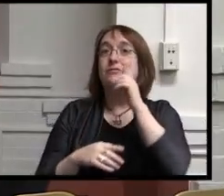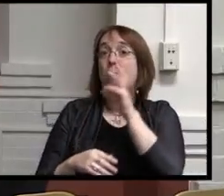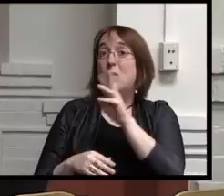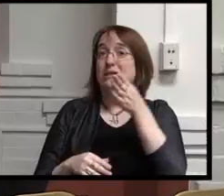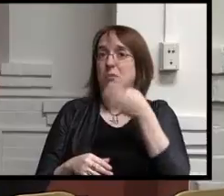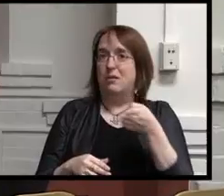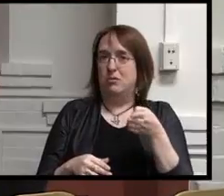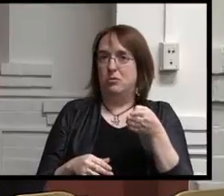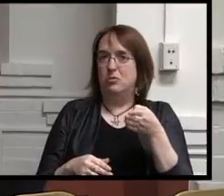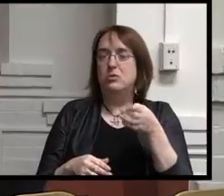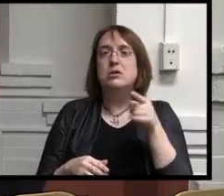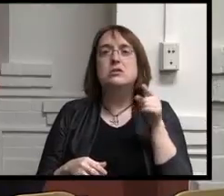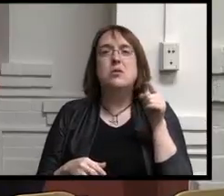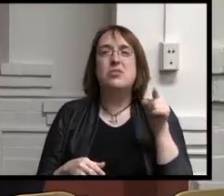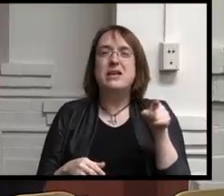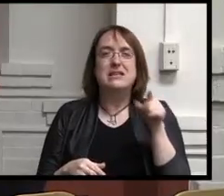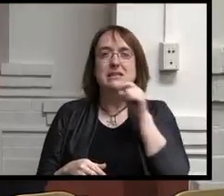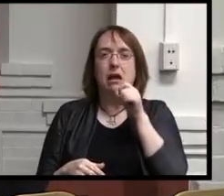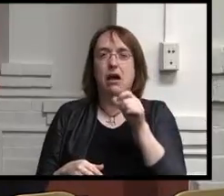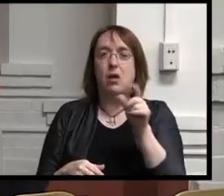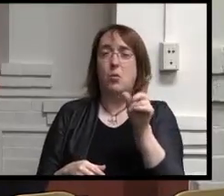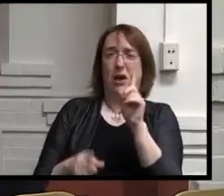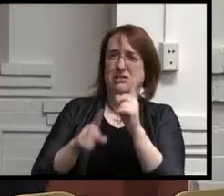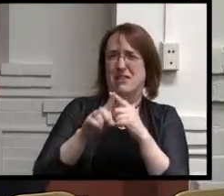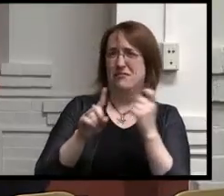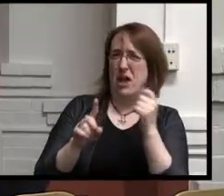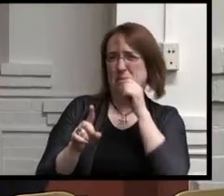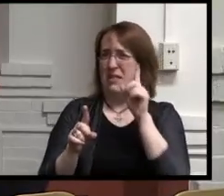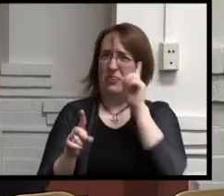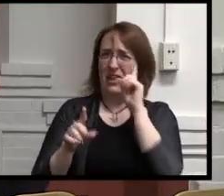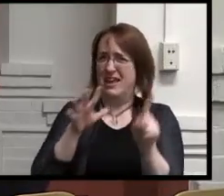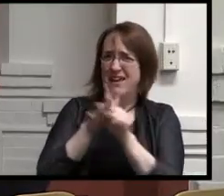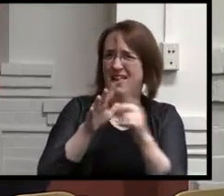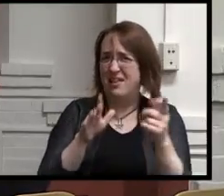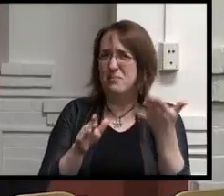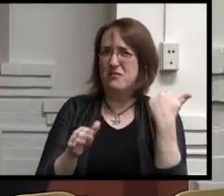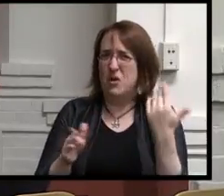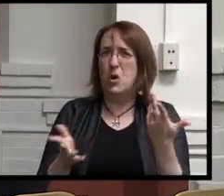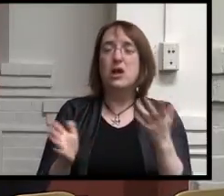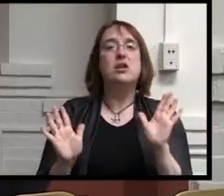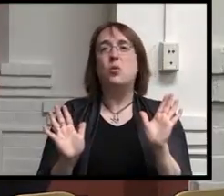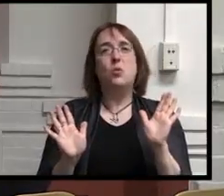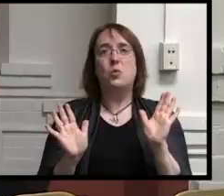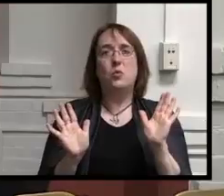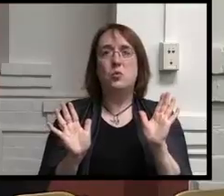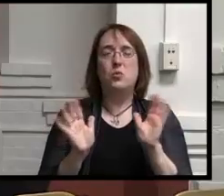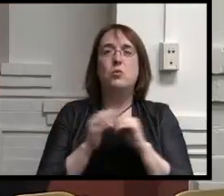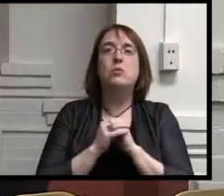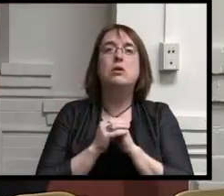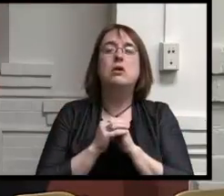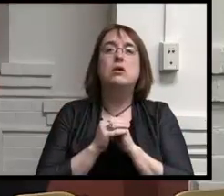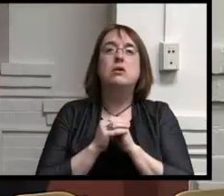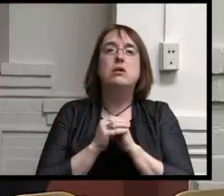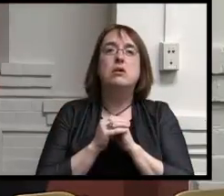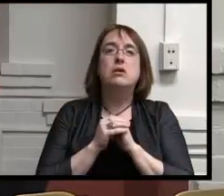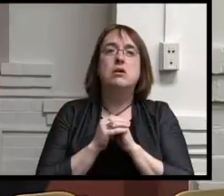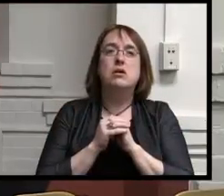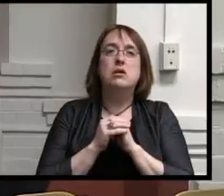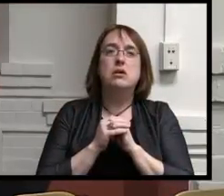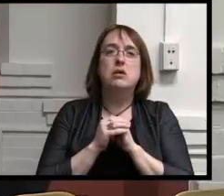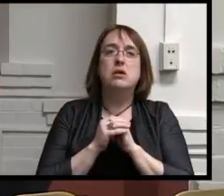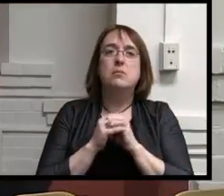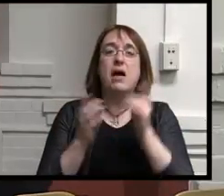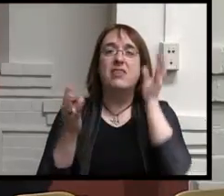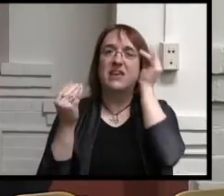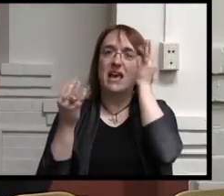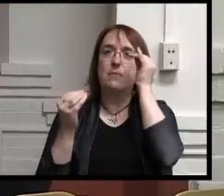B. So this is not a, where did this come from, why didn't we think of this? But on the other hand, radio